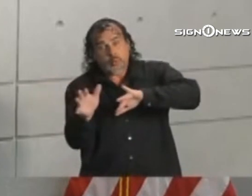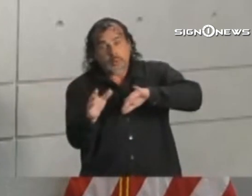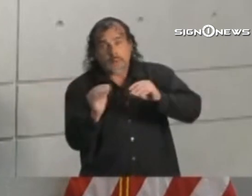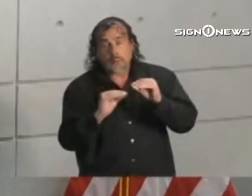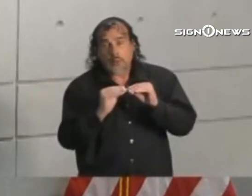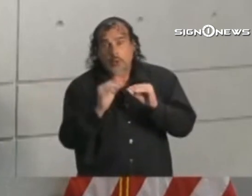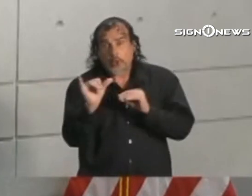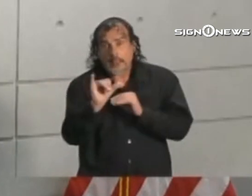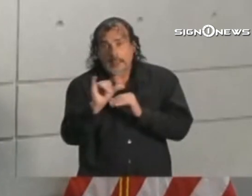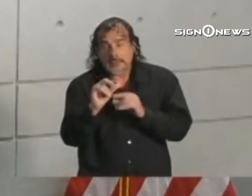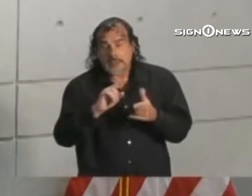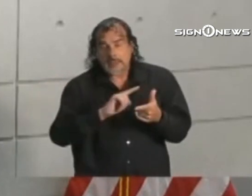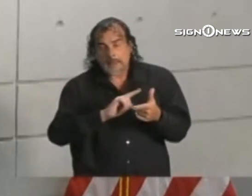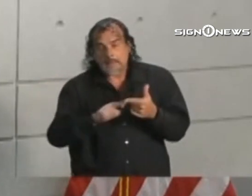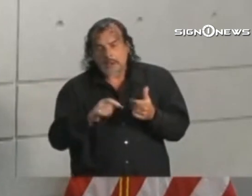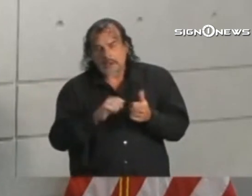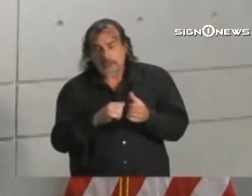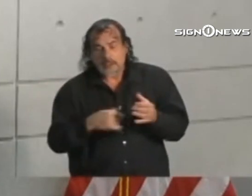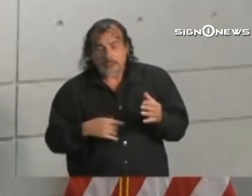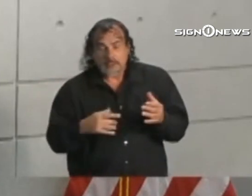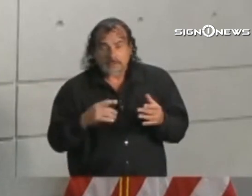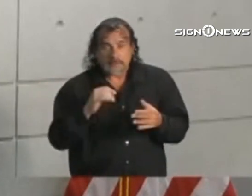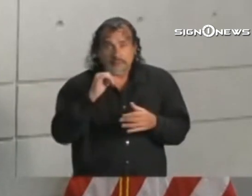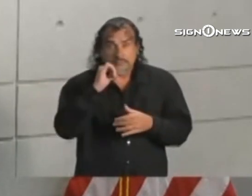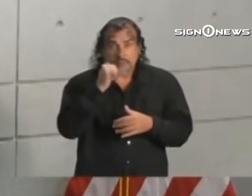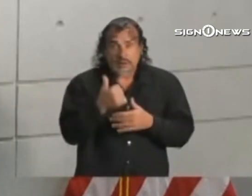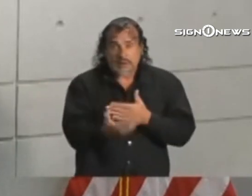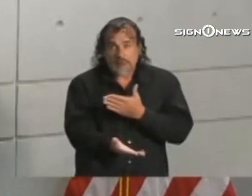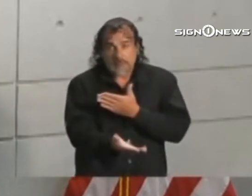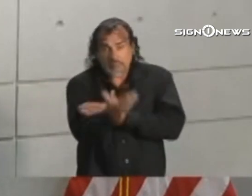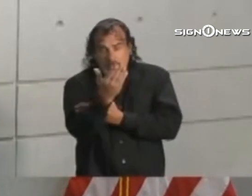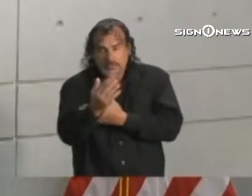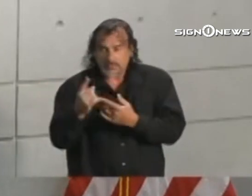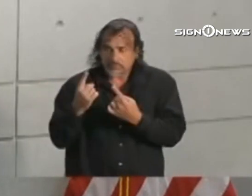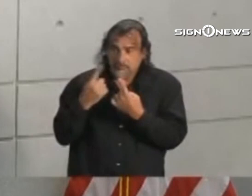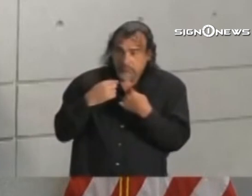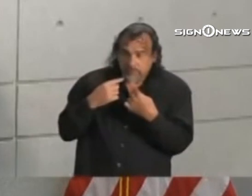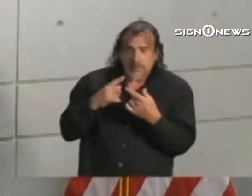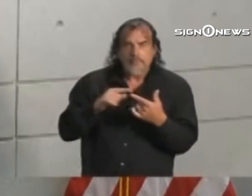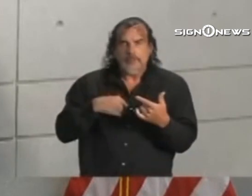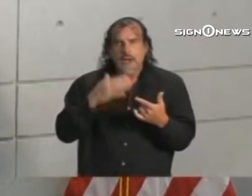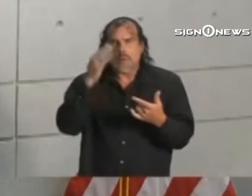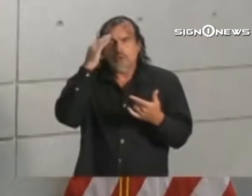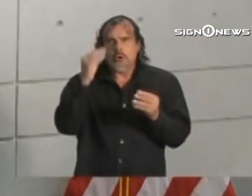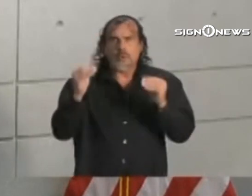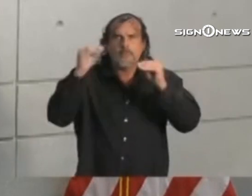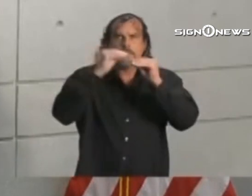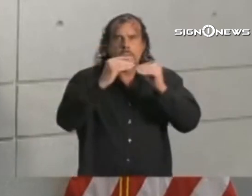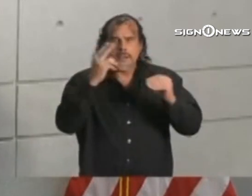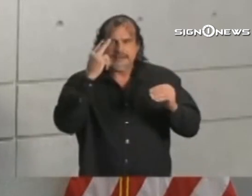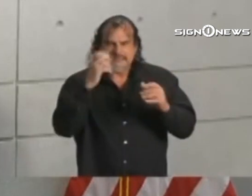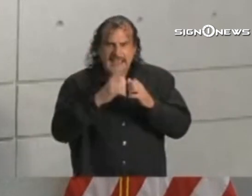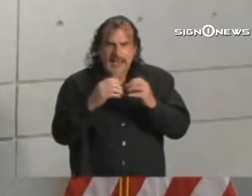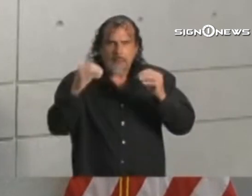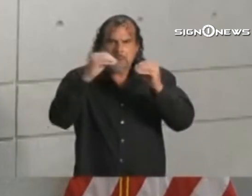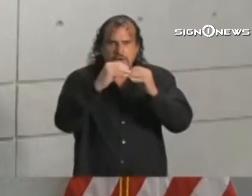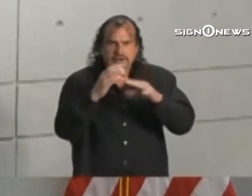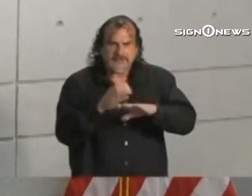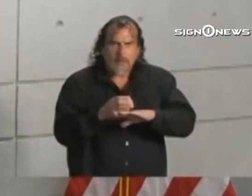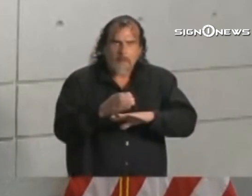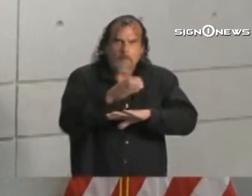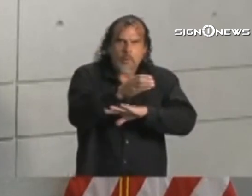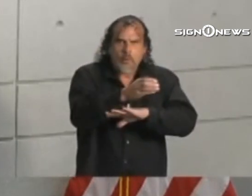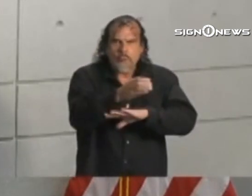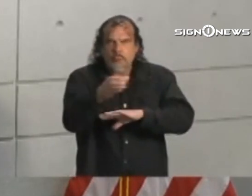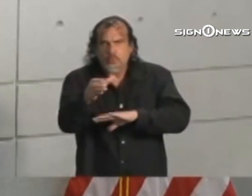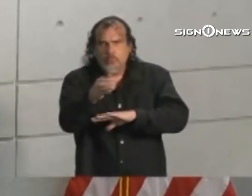with our projections after we get that early AM report tomorrow. after we see how far it's moved throughout the Gulf. Has